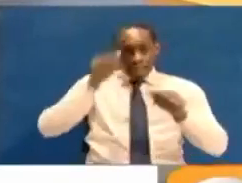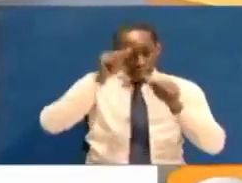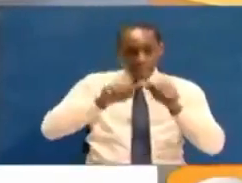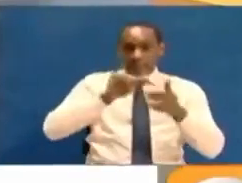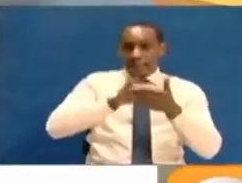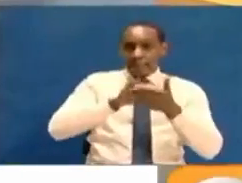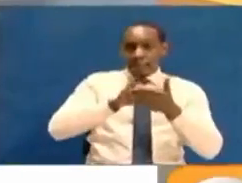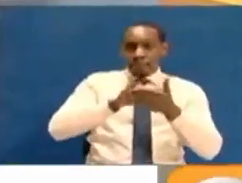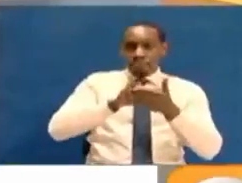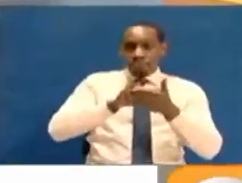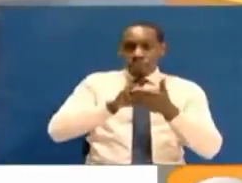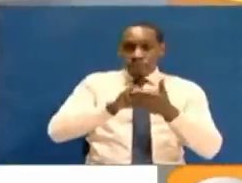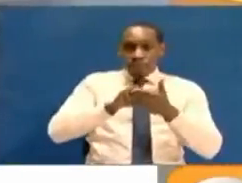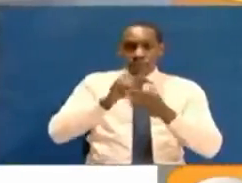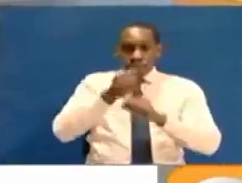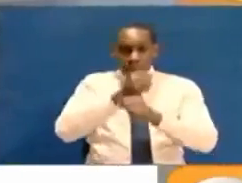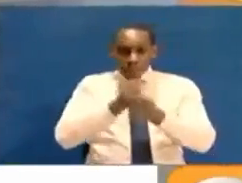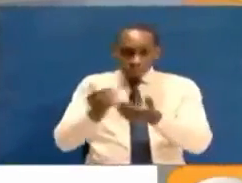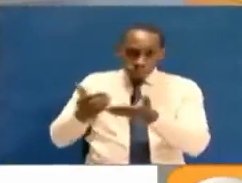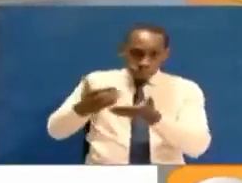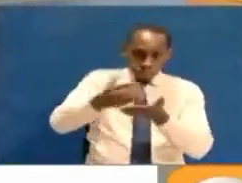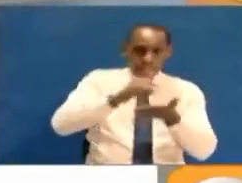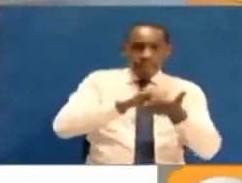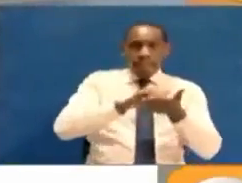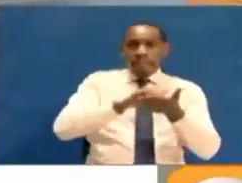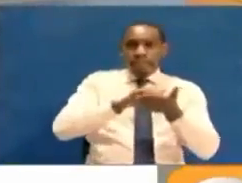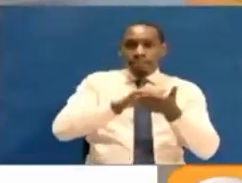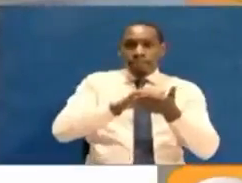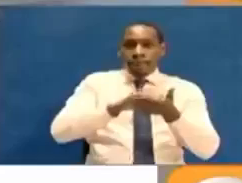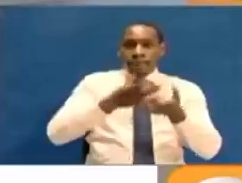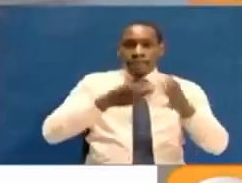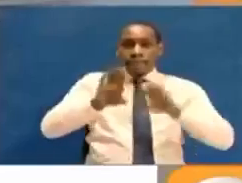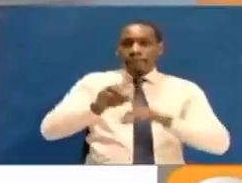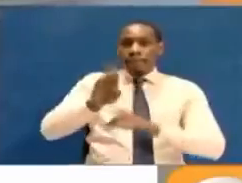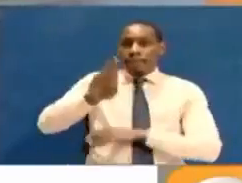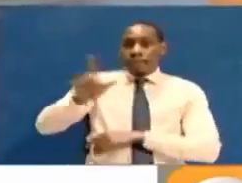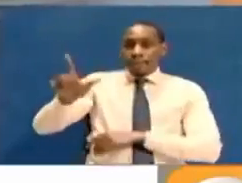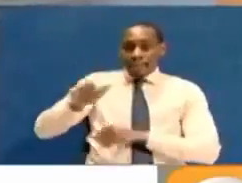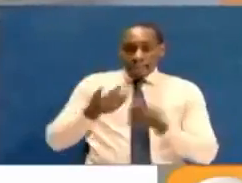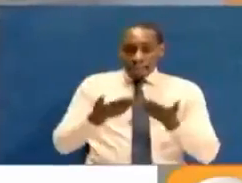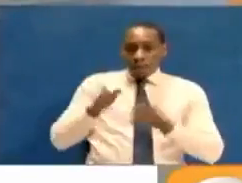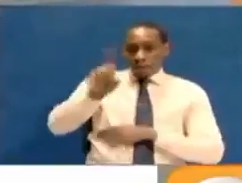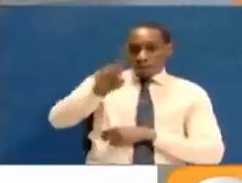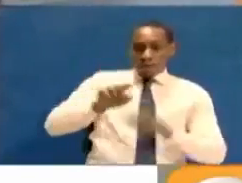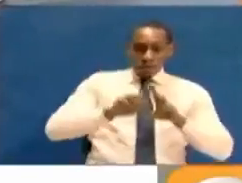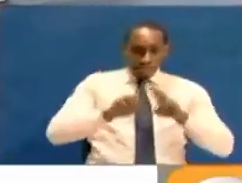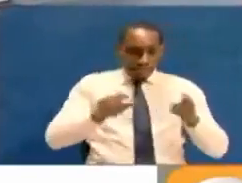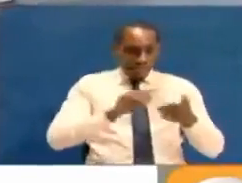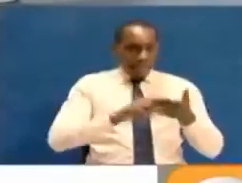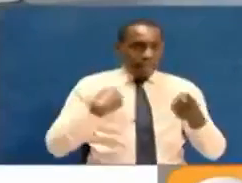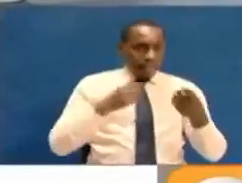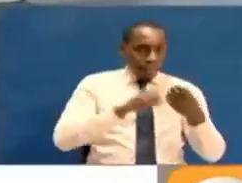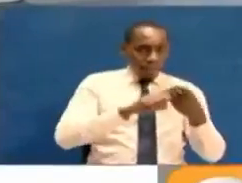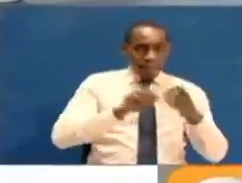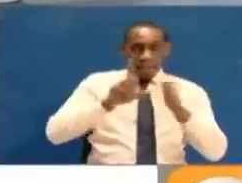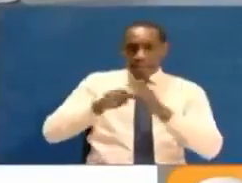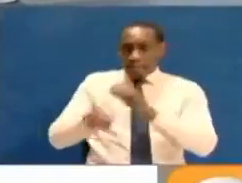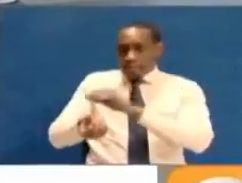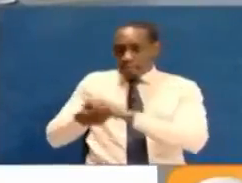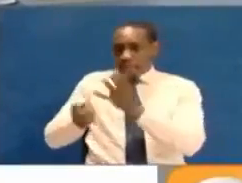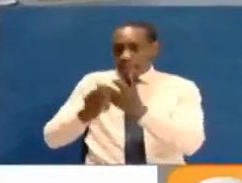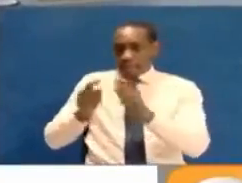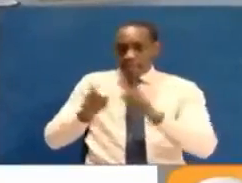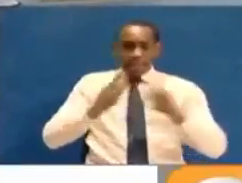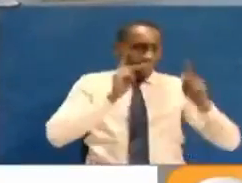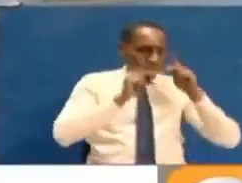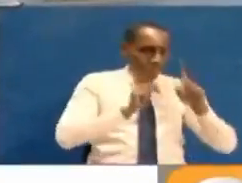that was all put together and consolidated into a draft bill. So let's begin first. We will get into those numbers, but put